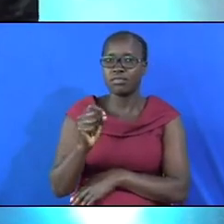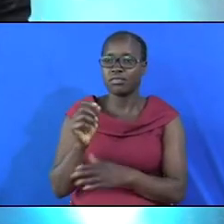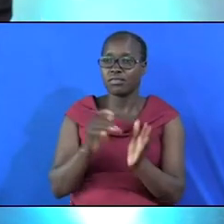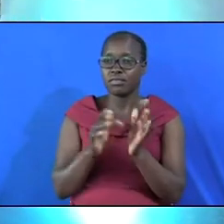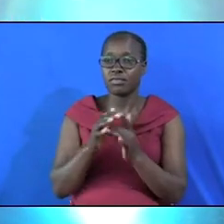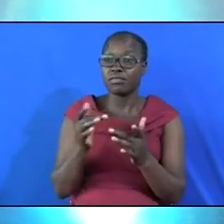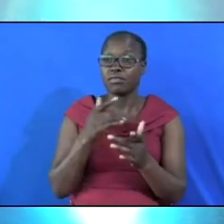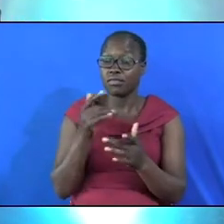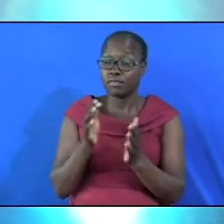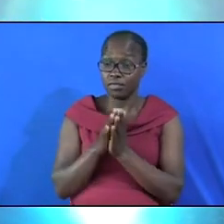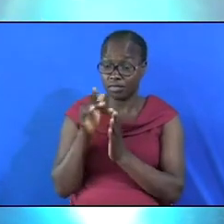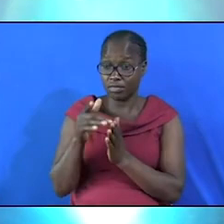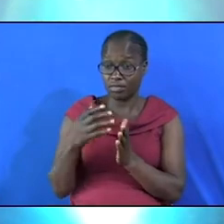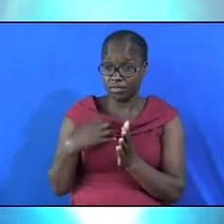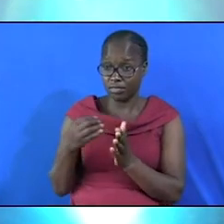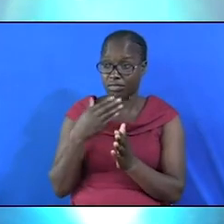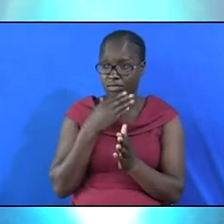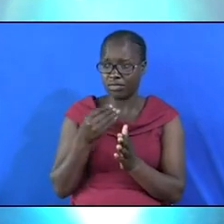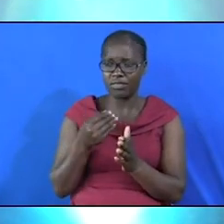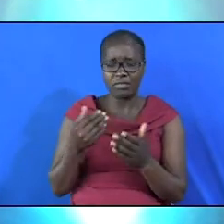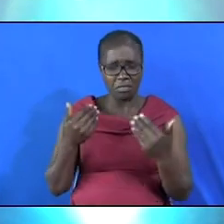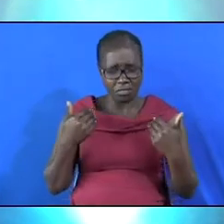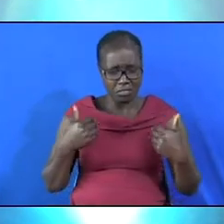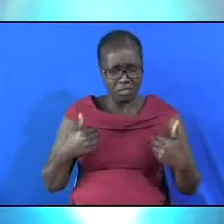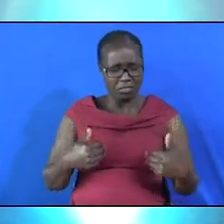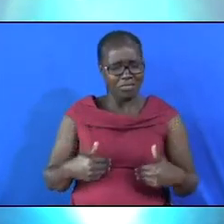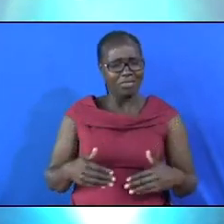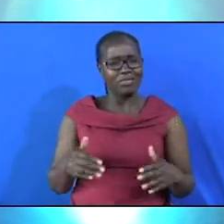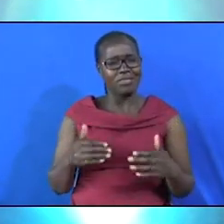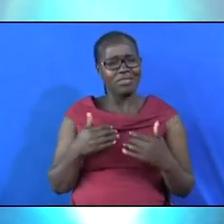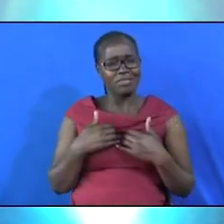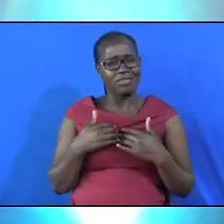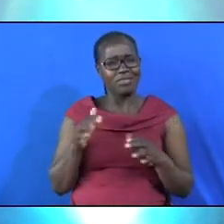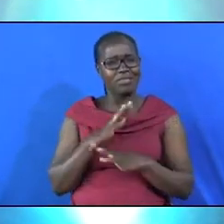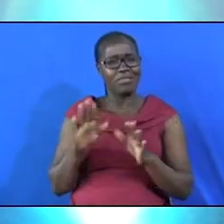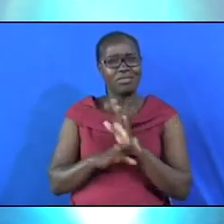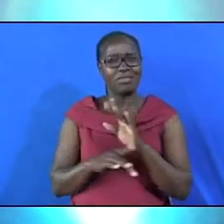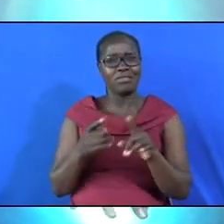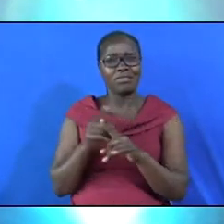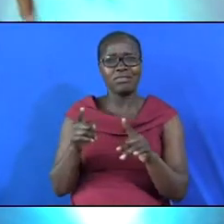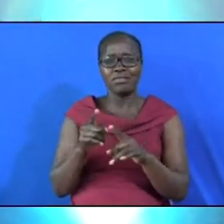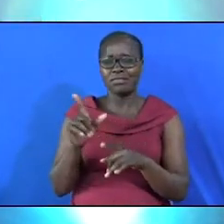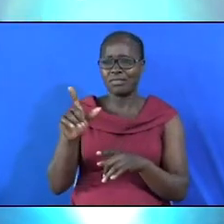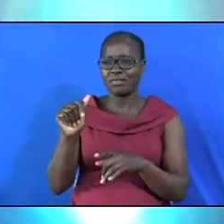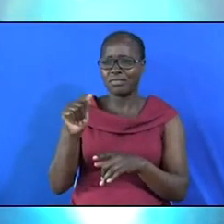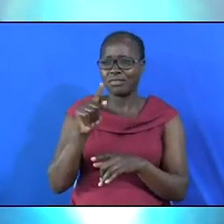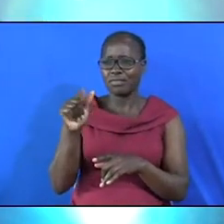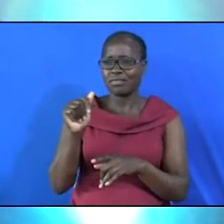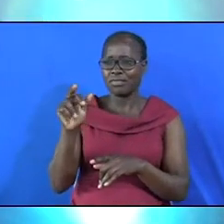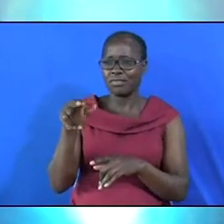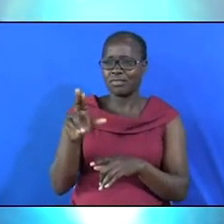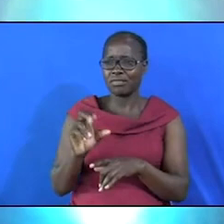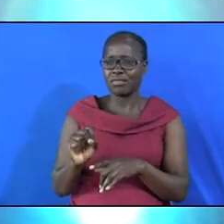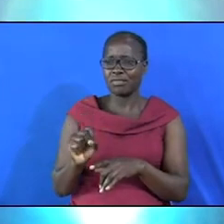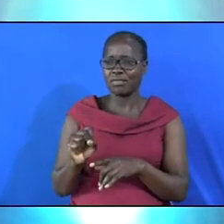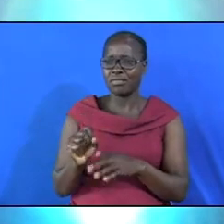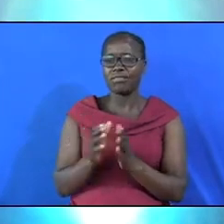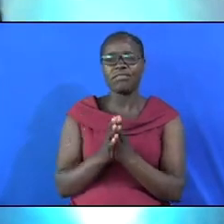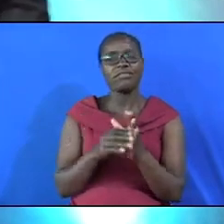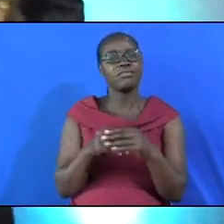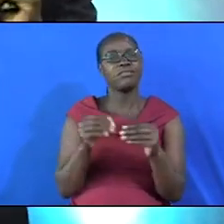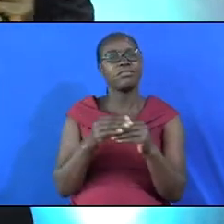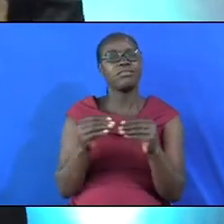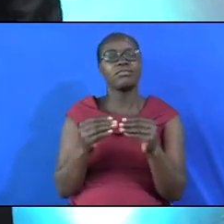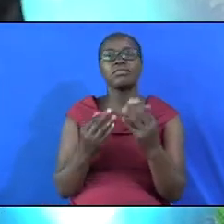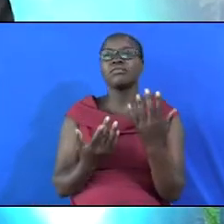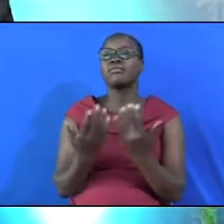with you, the rich man, you had everything. But now Lazarus is comforted, but you are tormented. Okay,